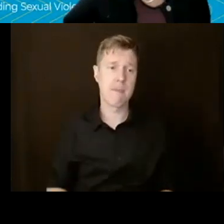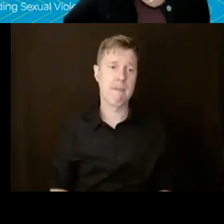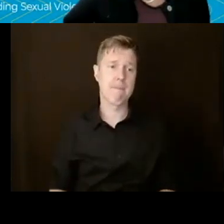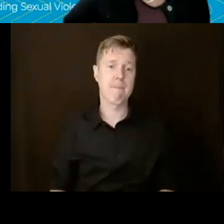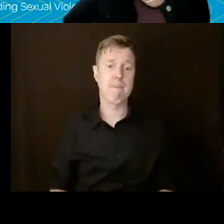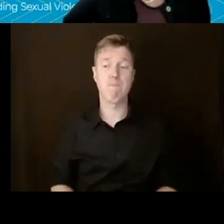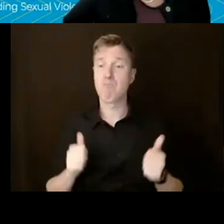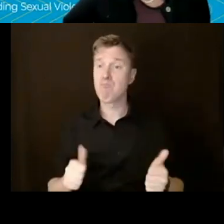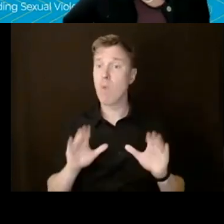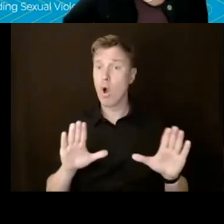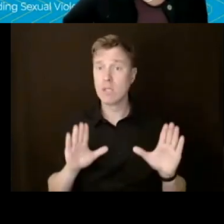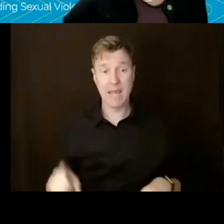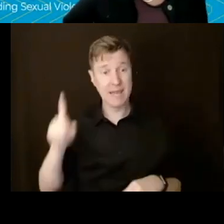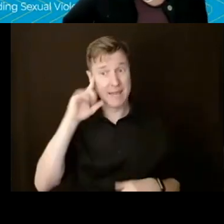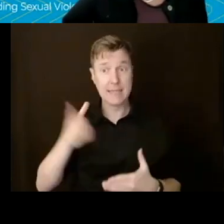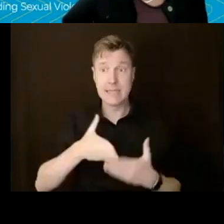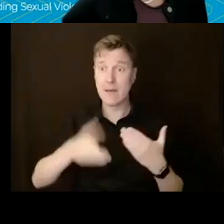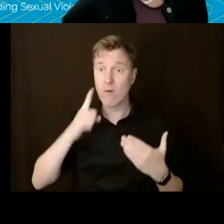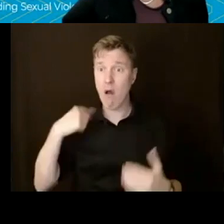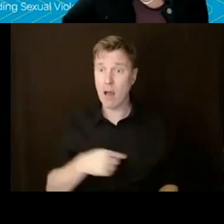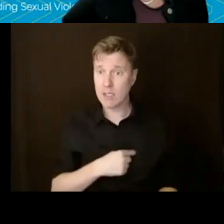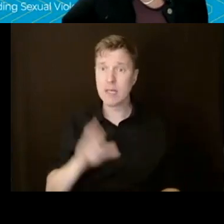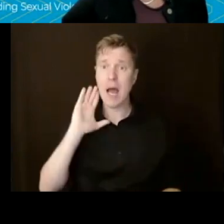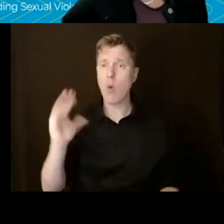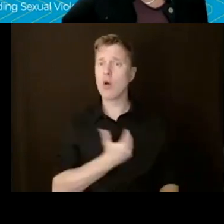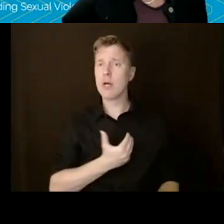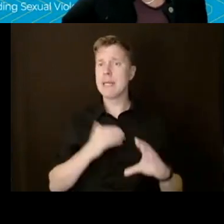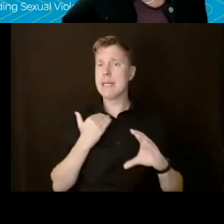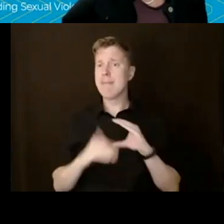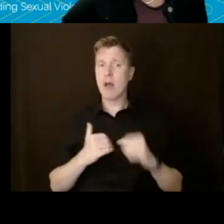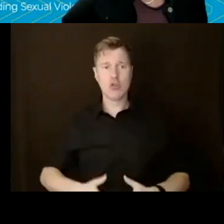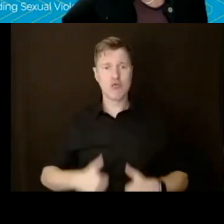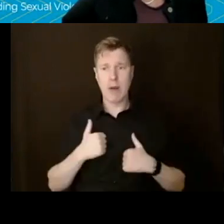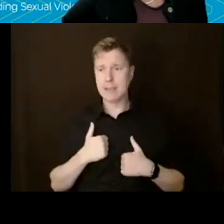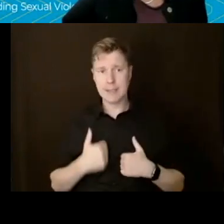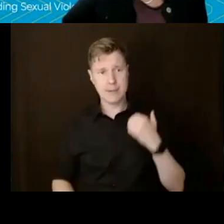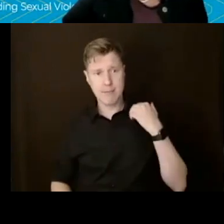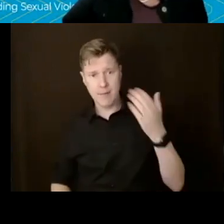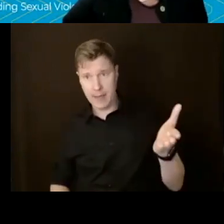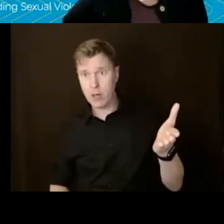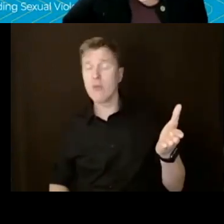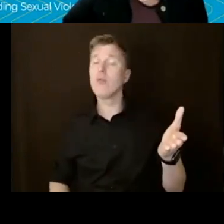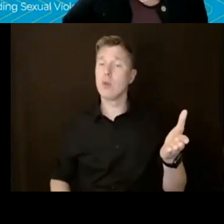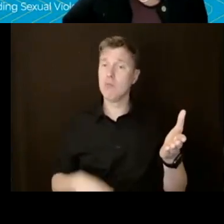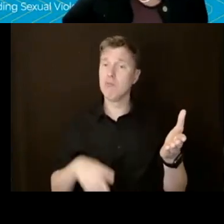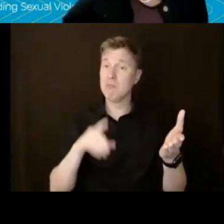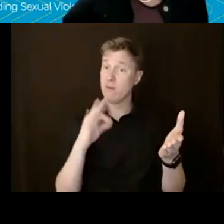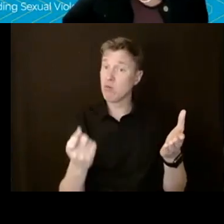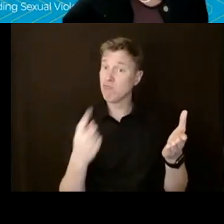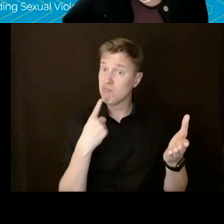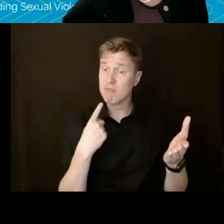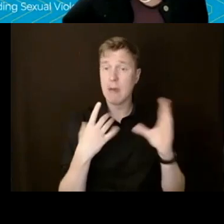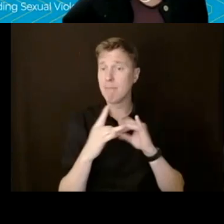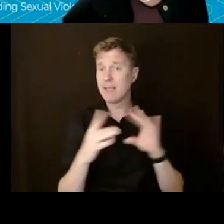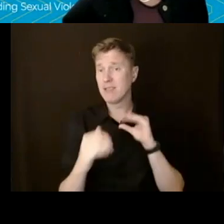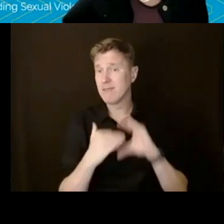think that is it for us. Our email addresses are on screen there, so jot that down if you want to keep talking. It